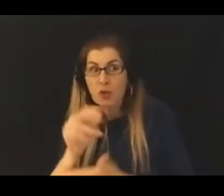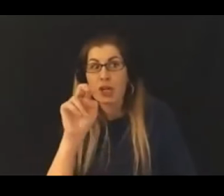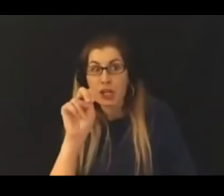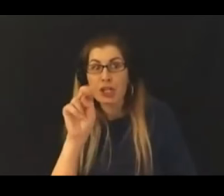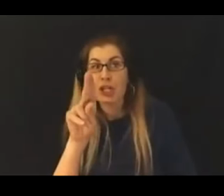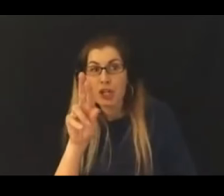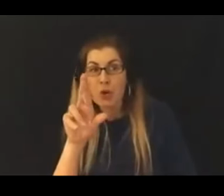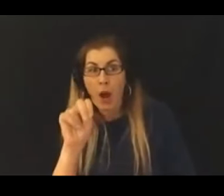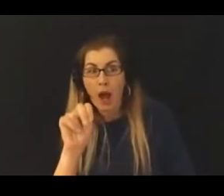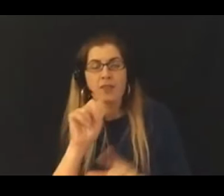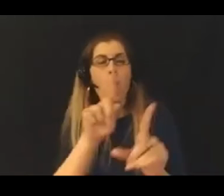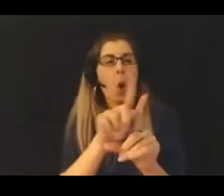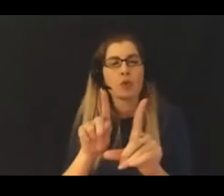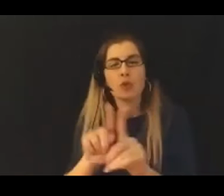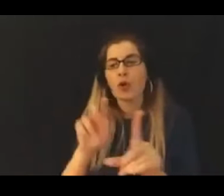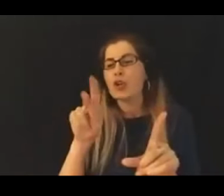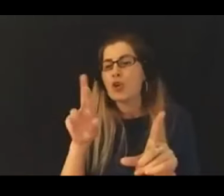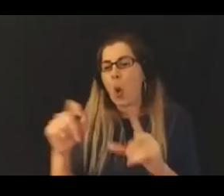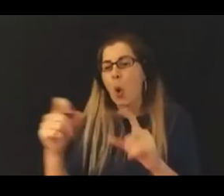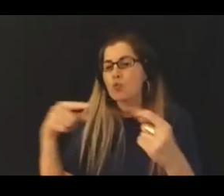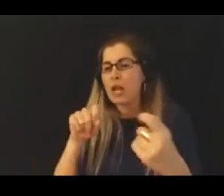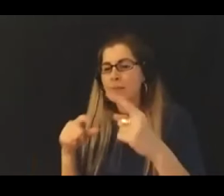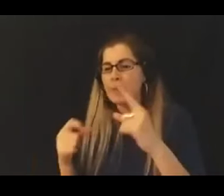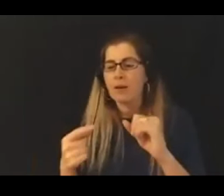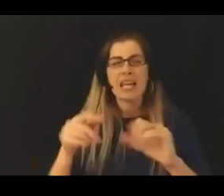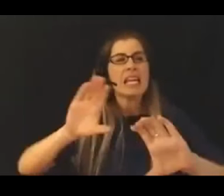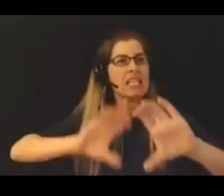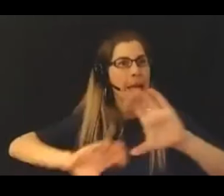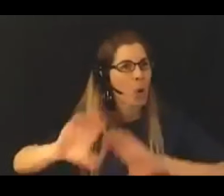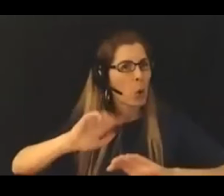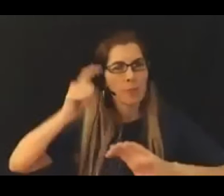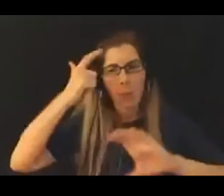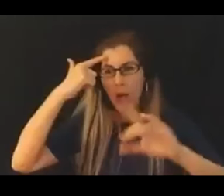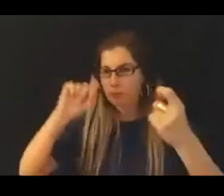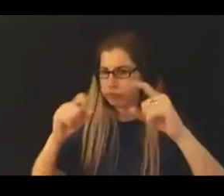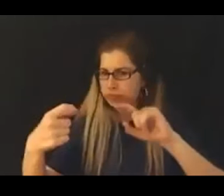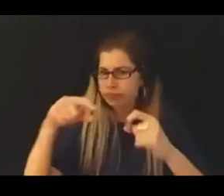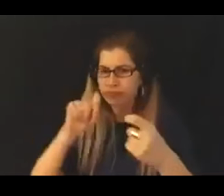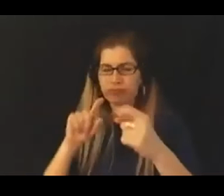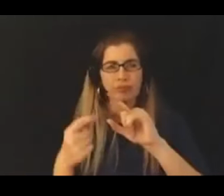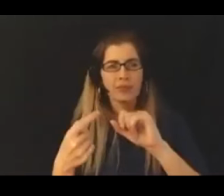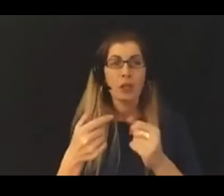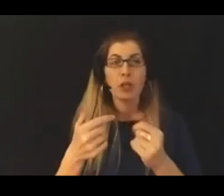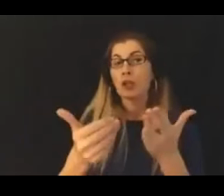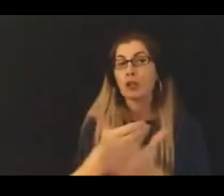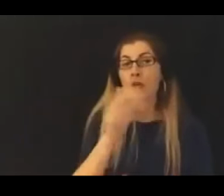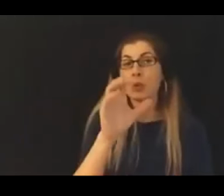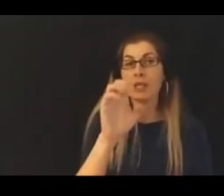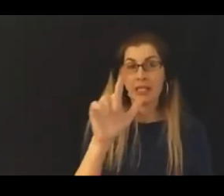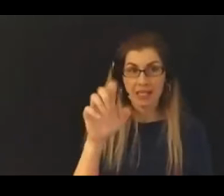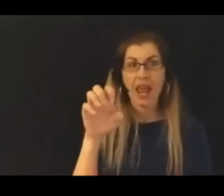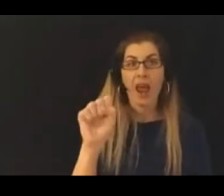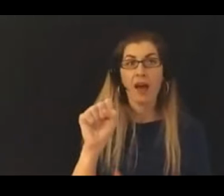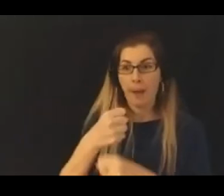in neurotransmitters, right? The neurochemicals of our brain. The new neurons that are formed are actually